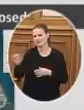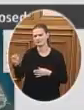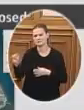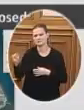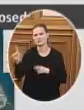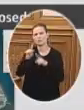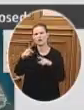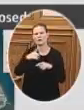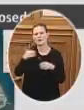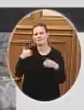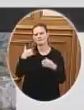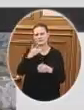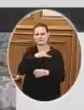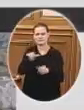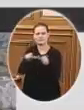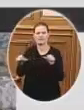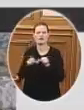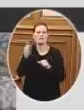habitat.